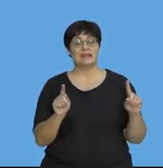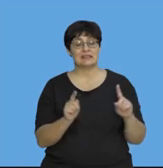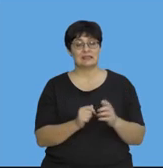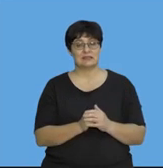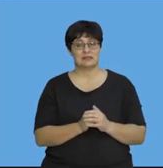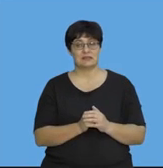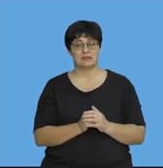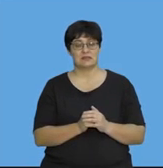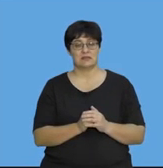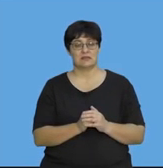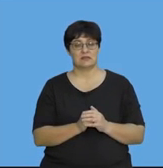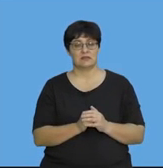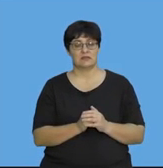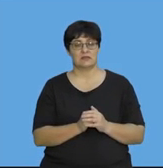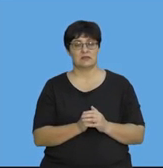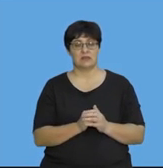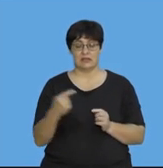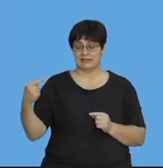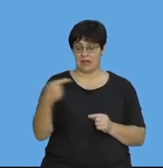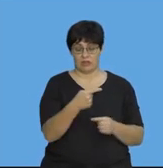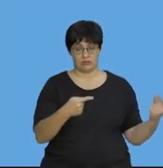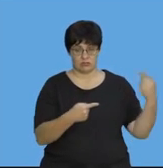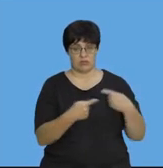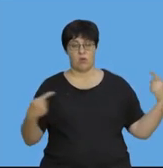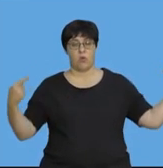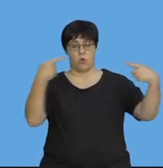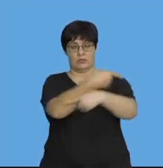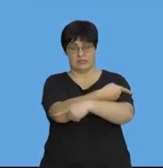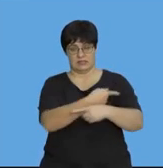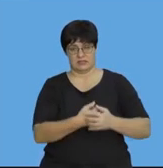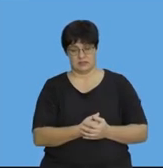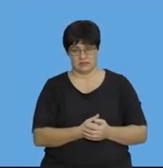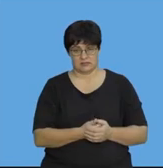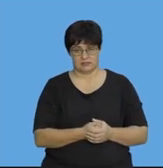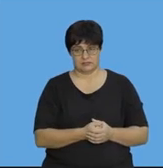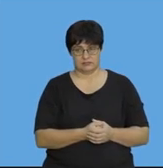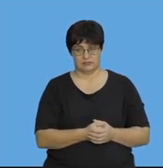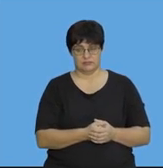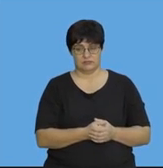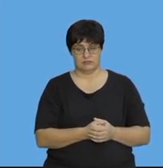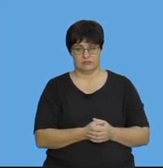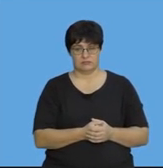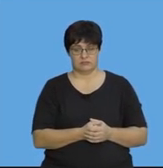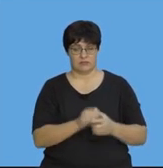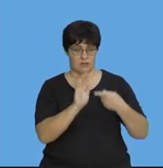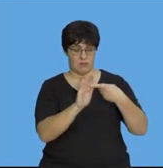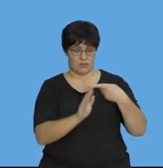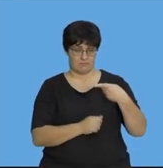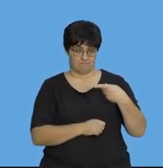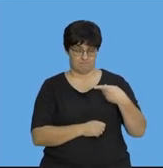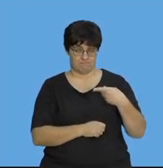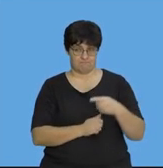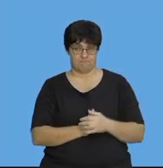But in opposite directions. That's the first